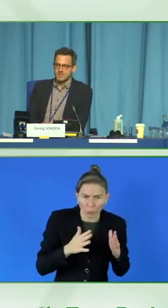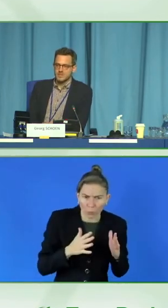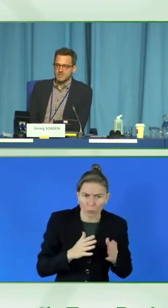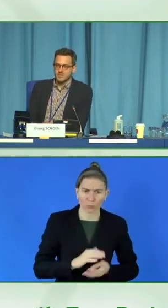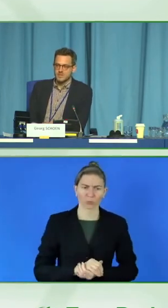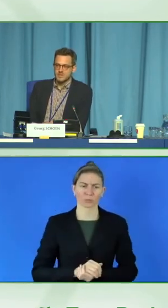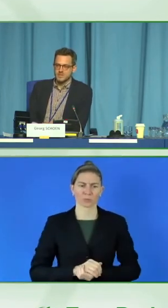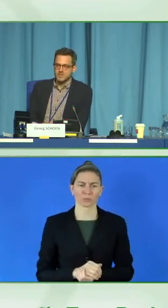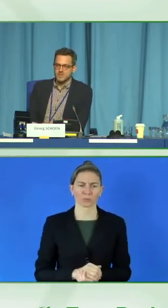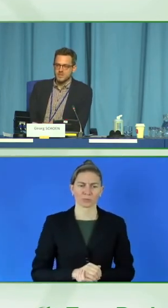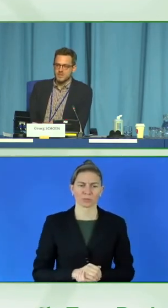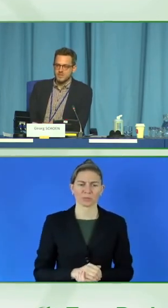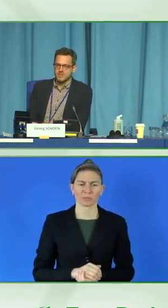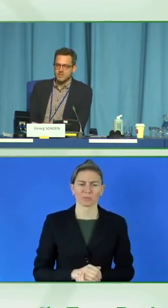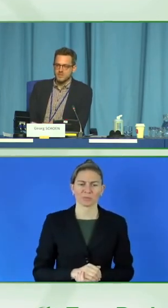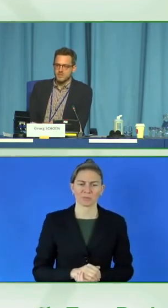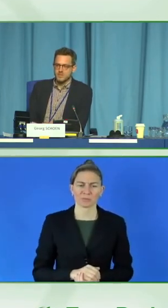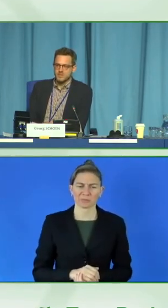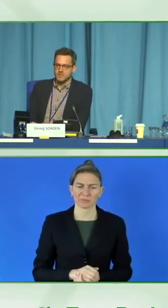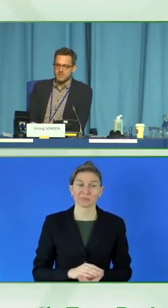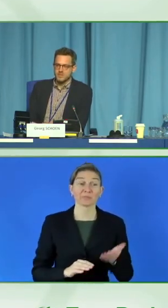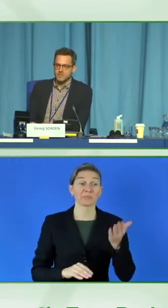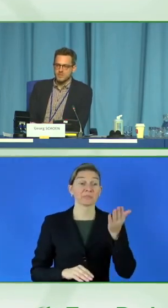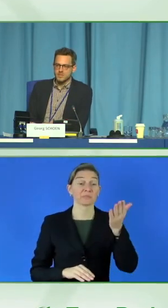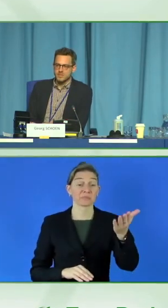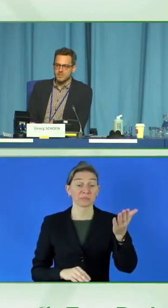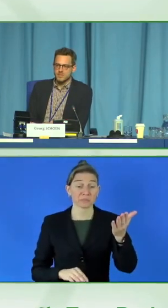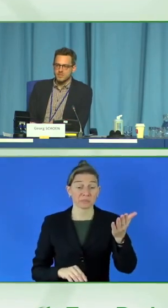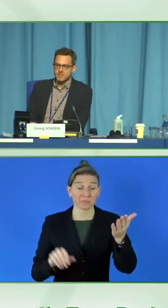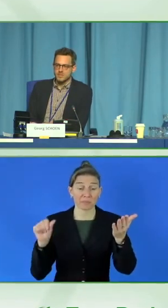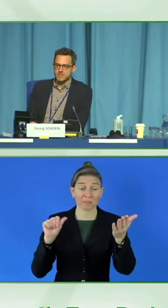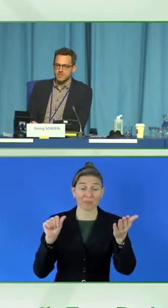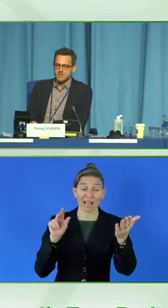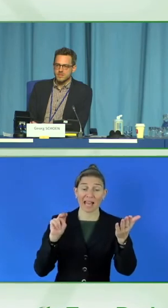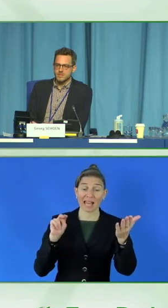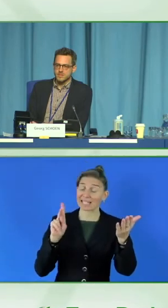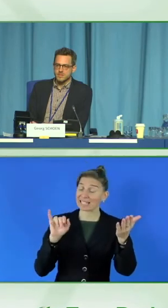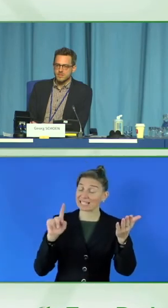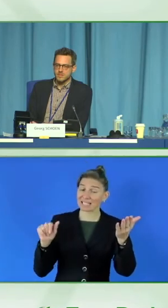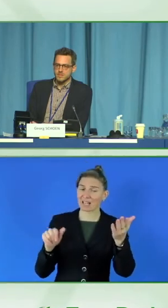No, I absolutely echo Charu's sentiment. I mean, we are all,